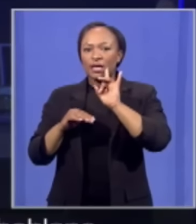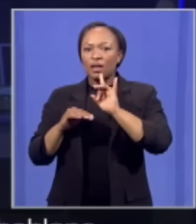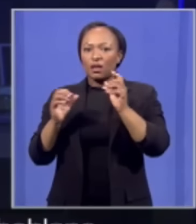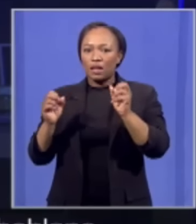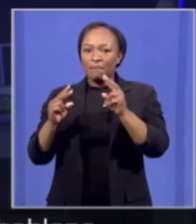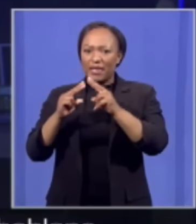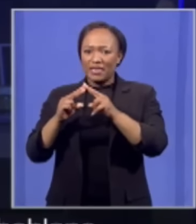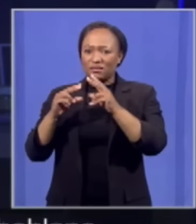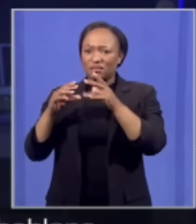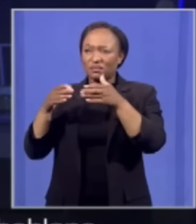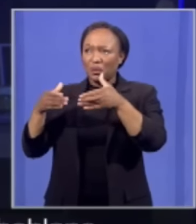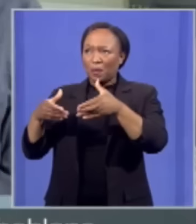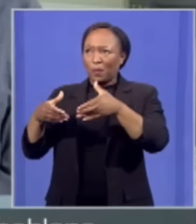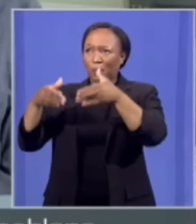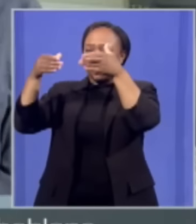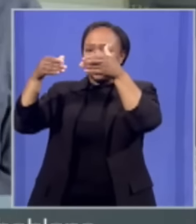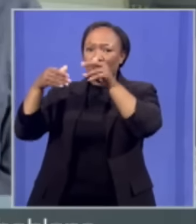ya Paris.